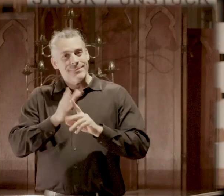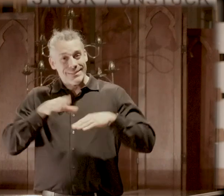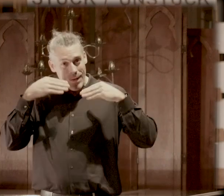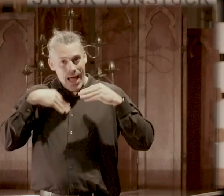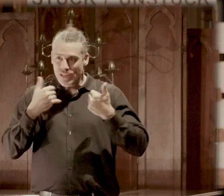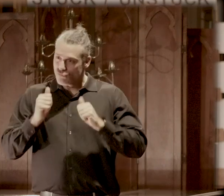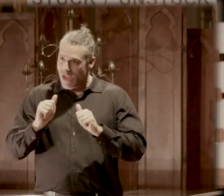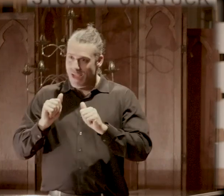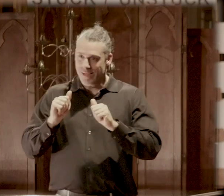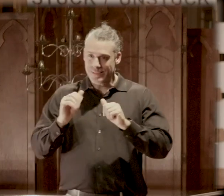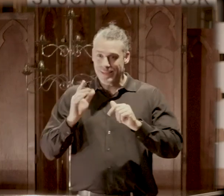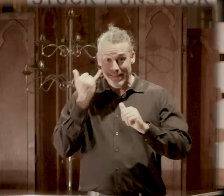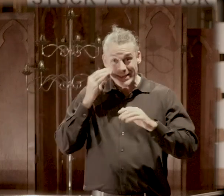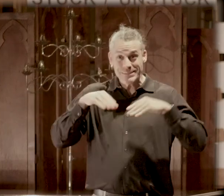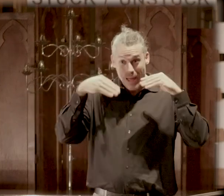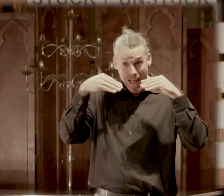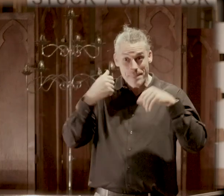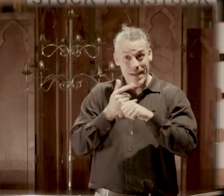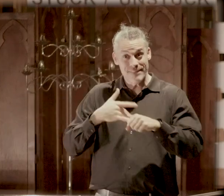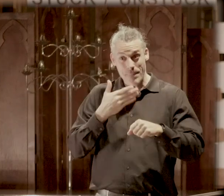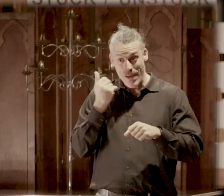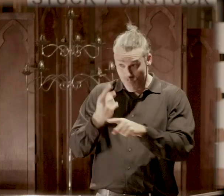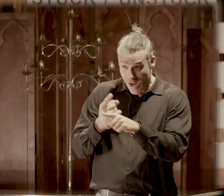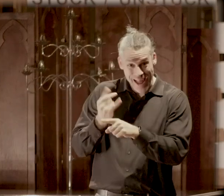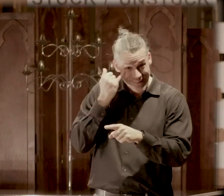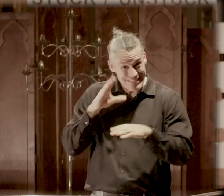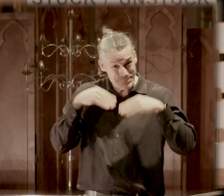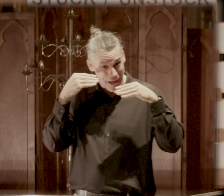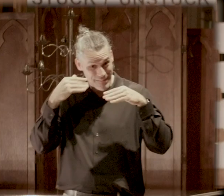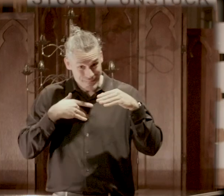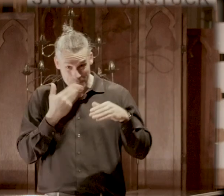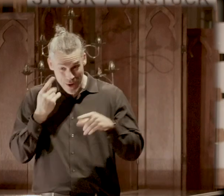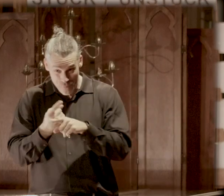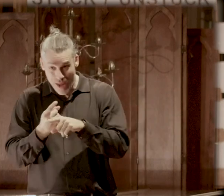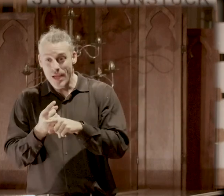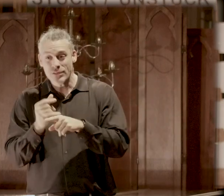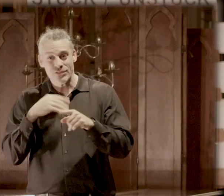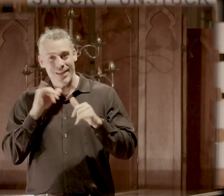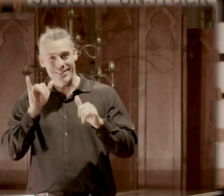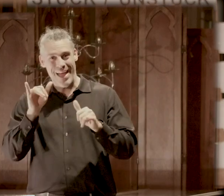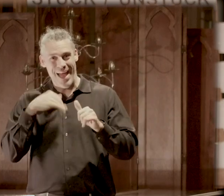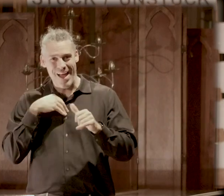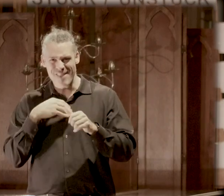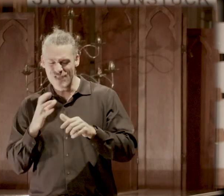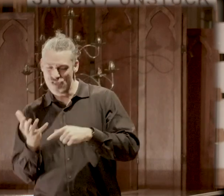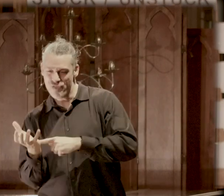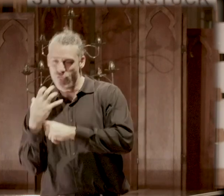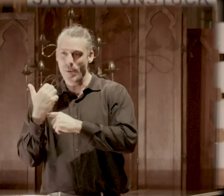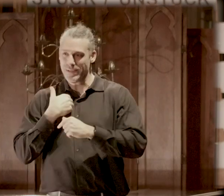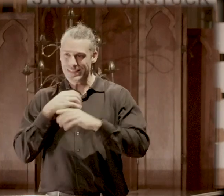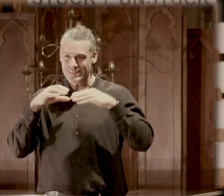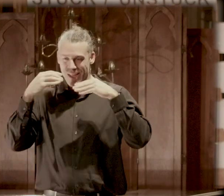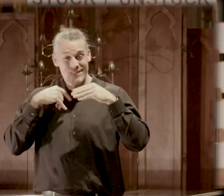So I tried to smile, because you know, if you smile, it makes you feel better, they say. It triggers something. So I'm on that porch and I'm